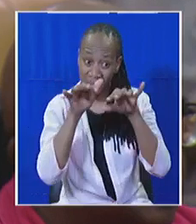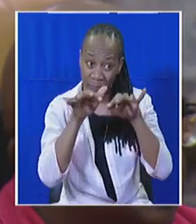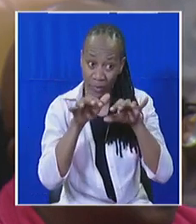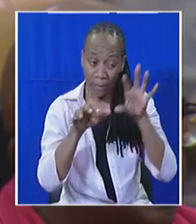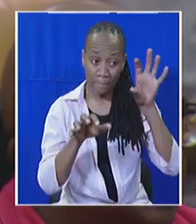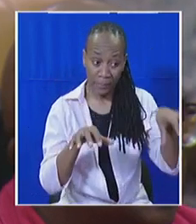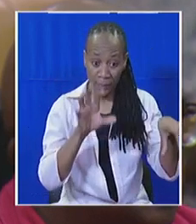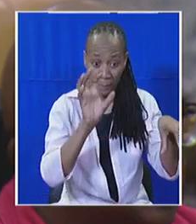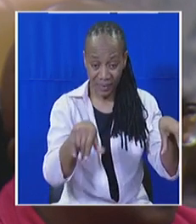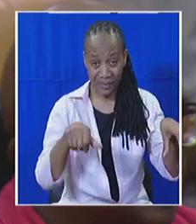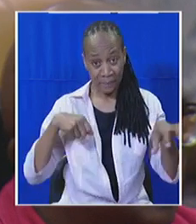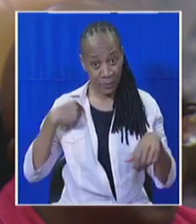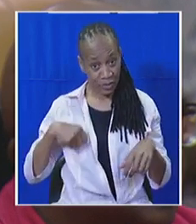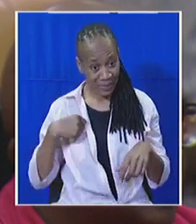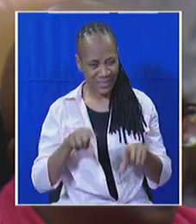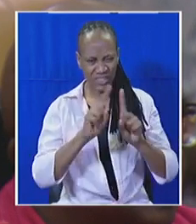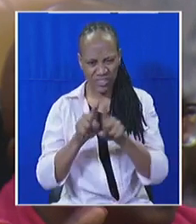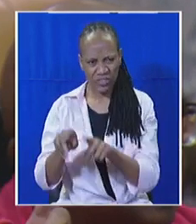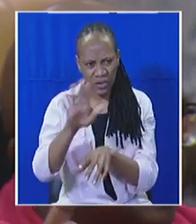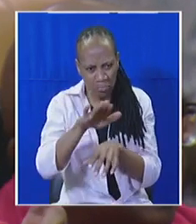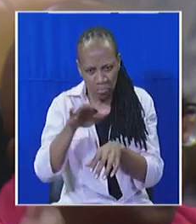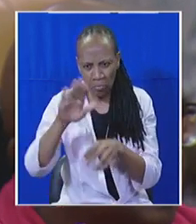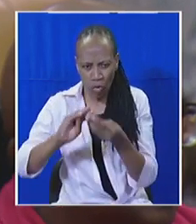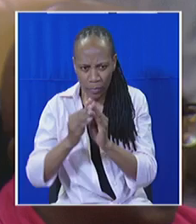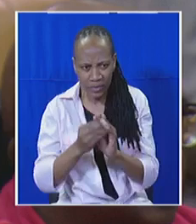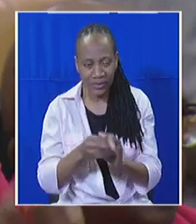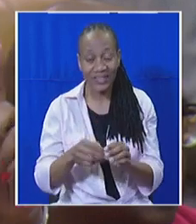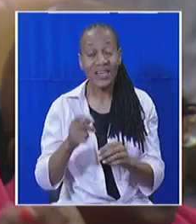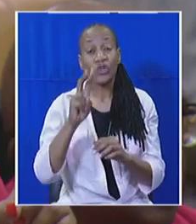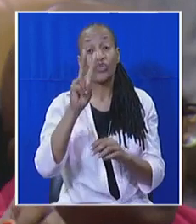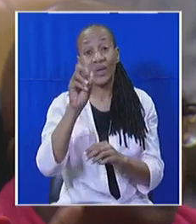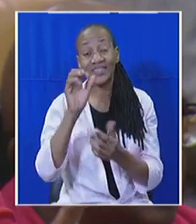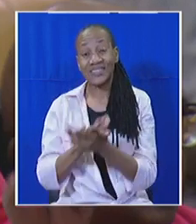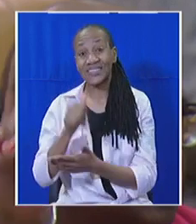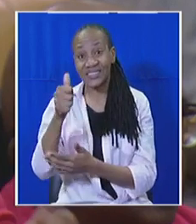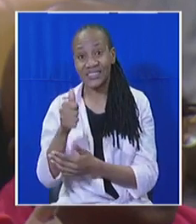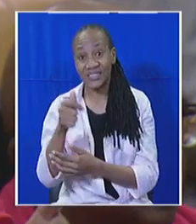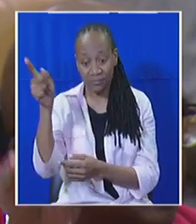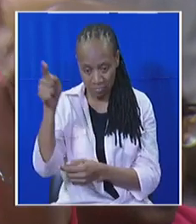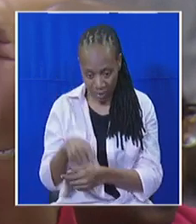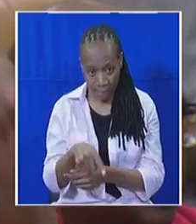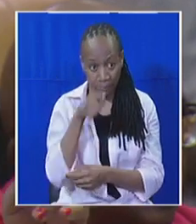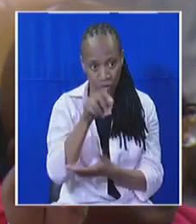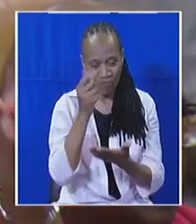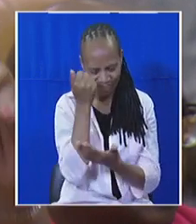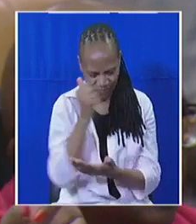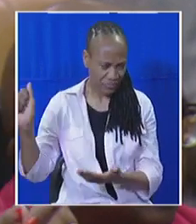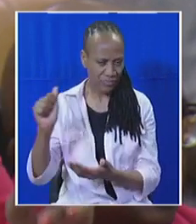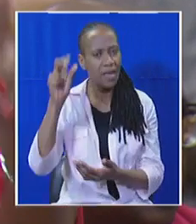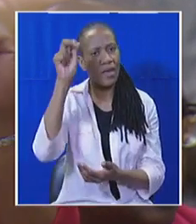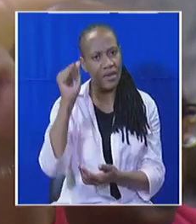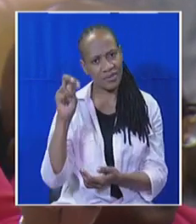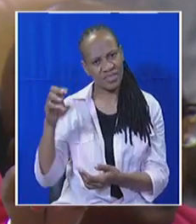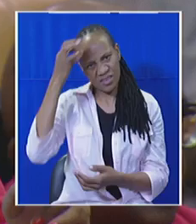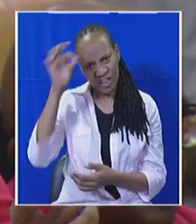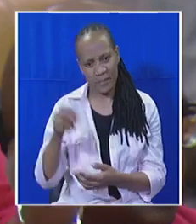Bankara, Maruping, and the surrounding villages come 2016 to reject the ANC government by going to the polls